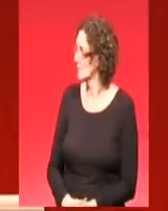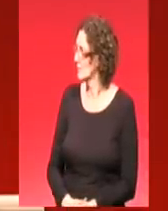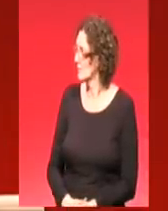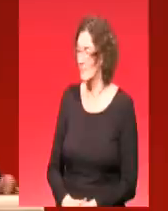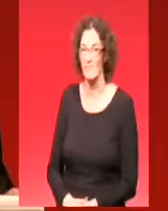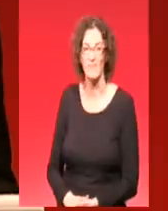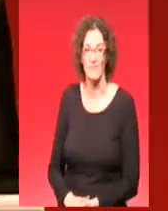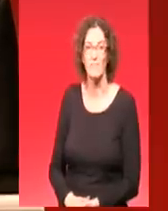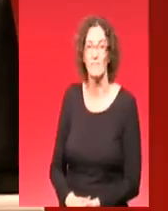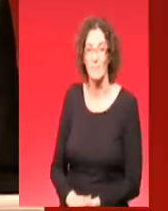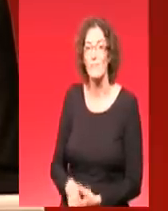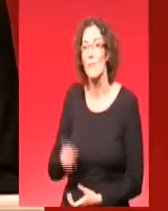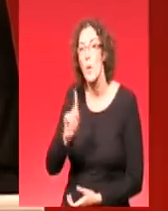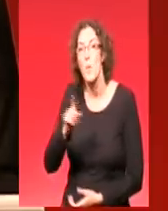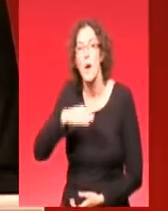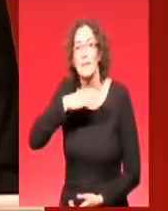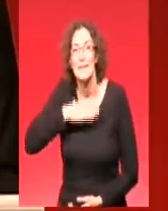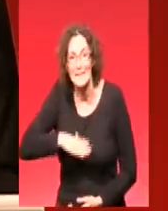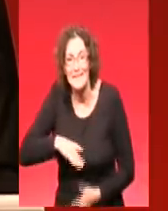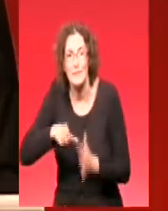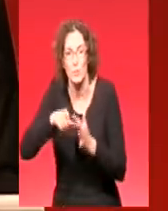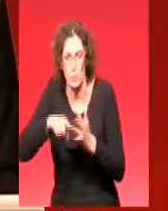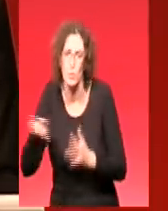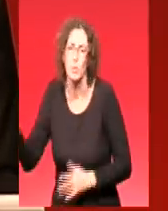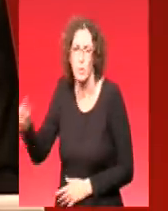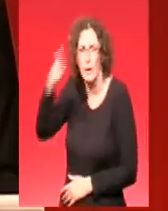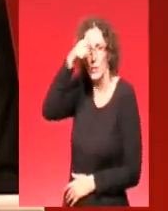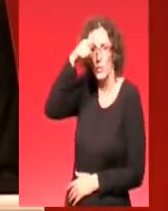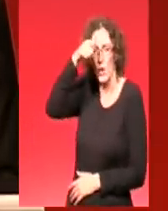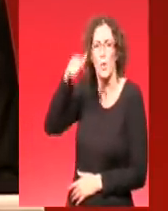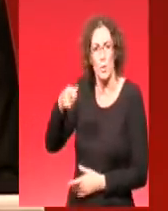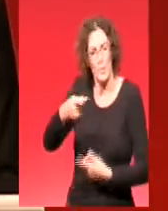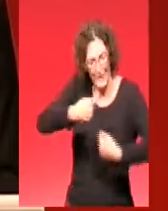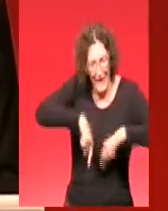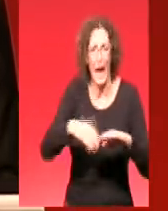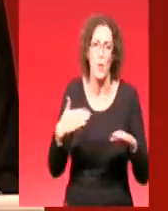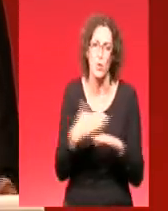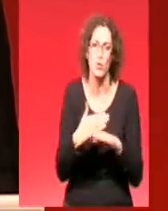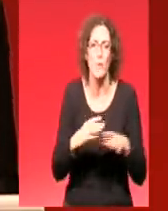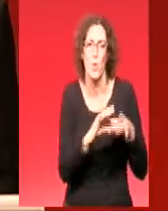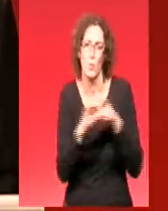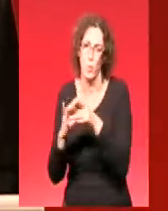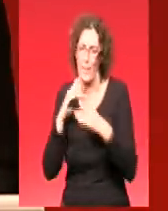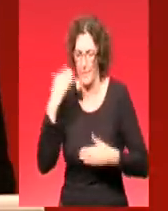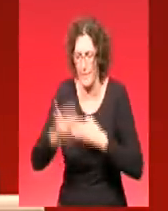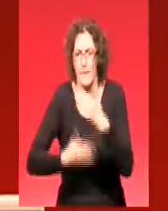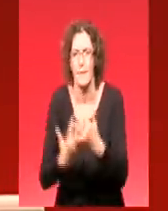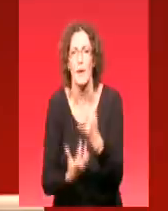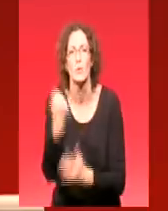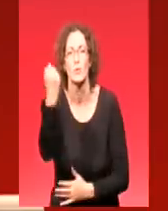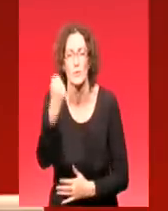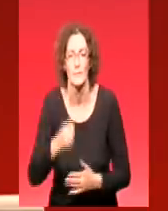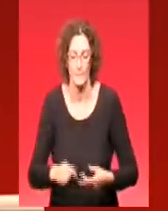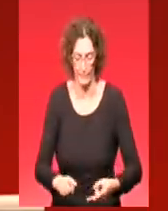He knows what needs to be done, and it's our job to get on and do it together. And